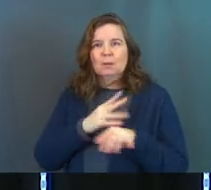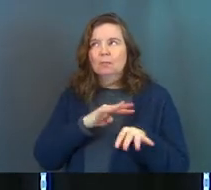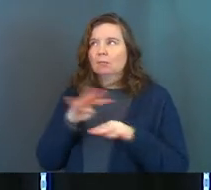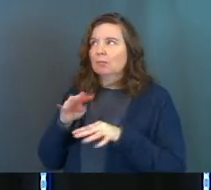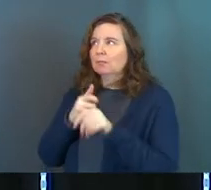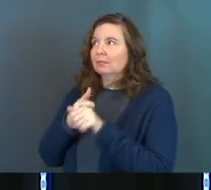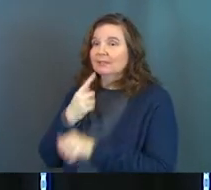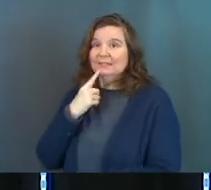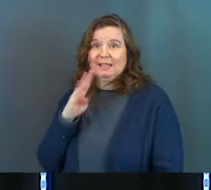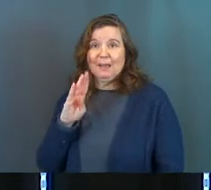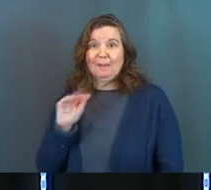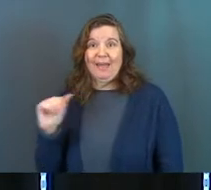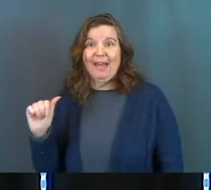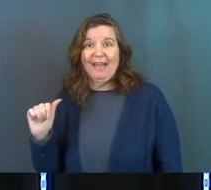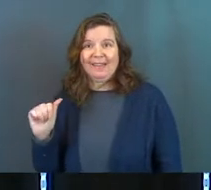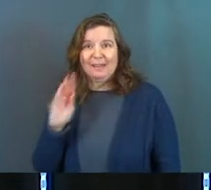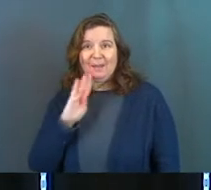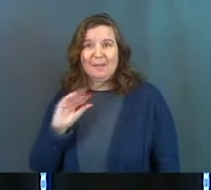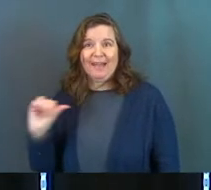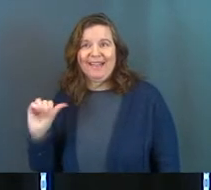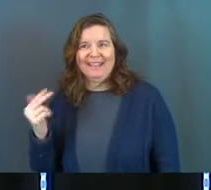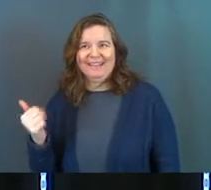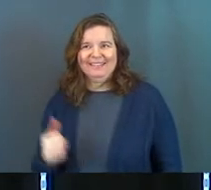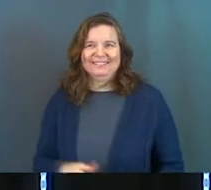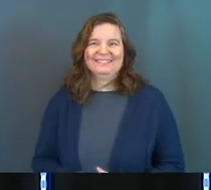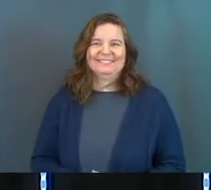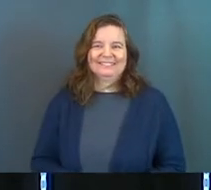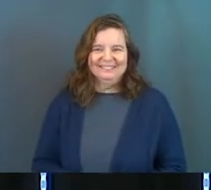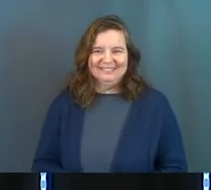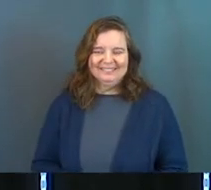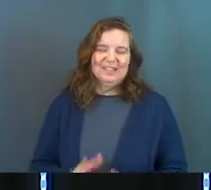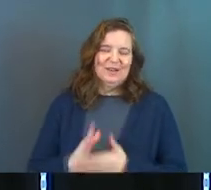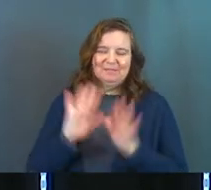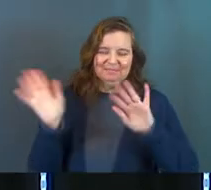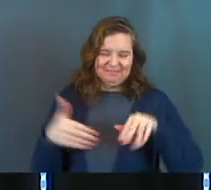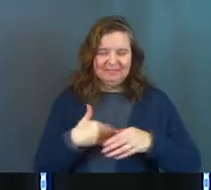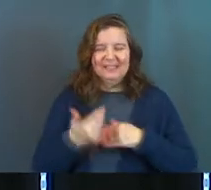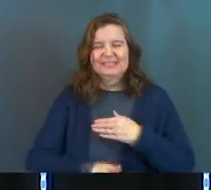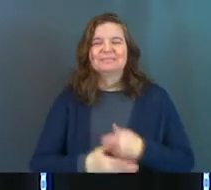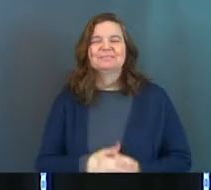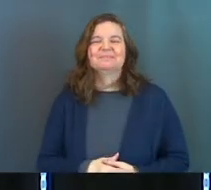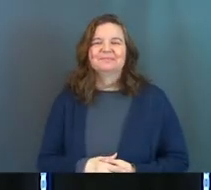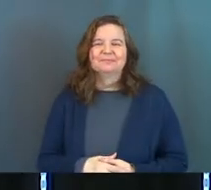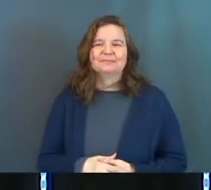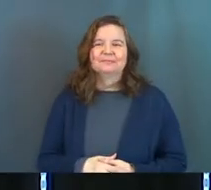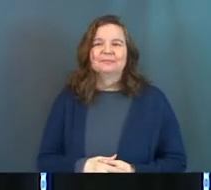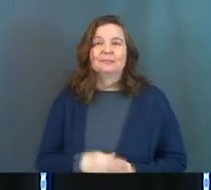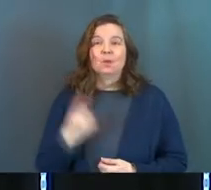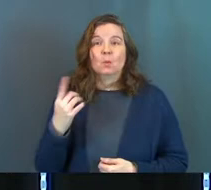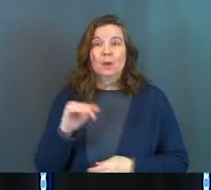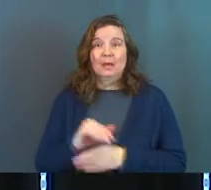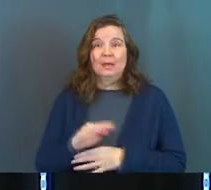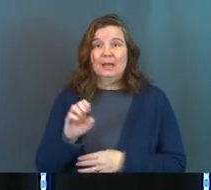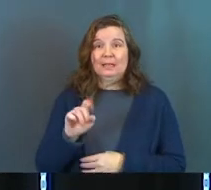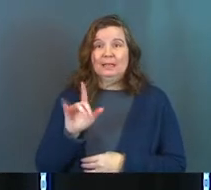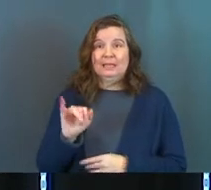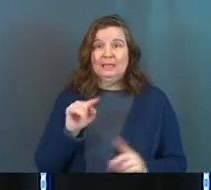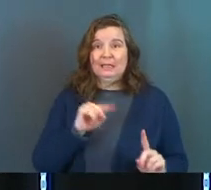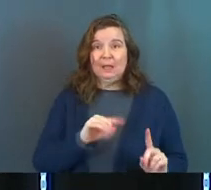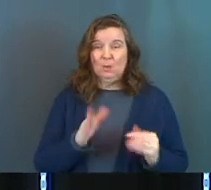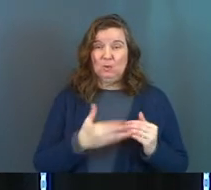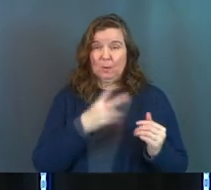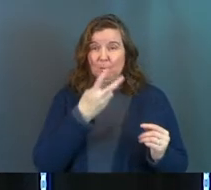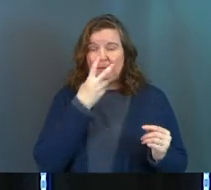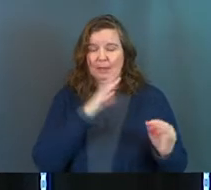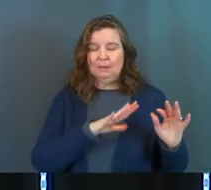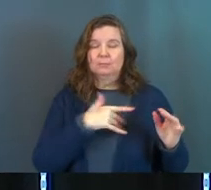Say bah. Bah. Bah. All right, next. One night Eli, who was almost